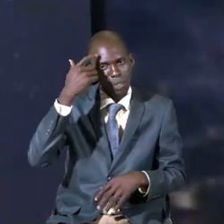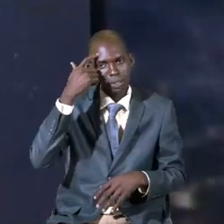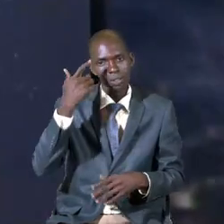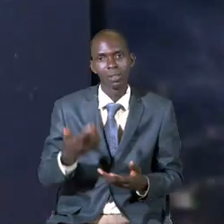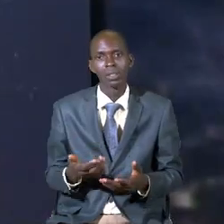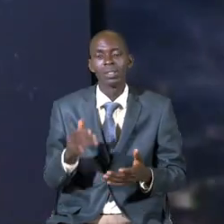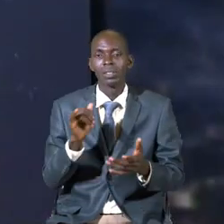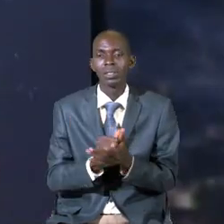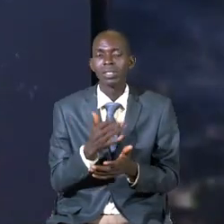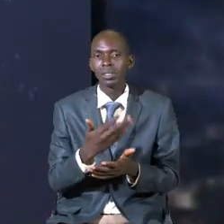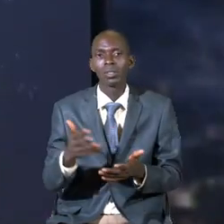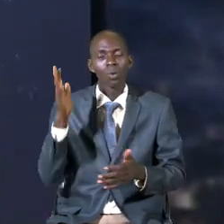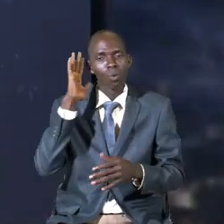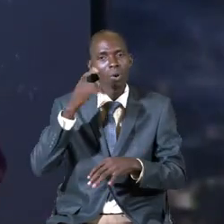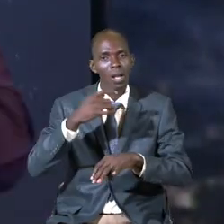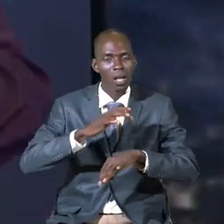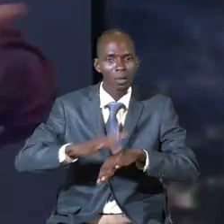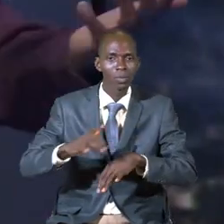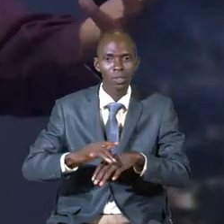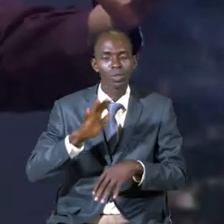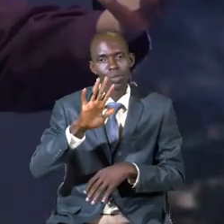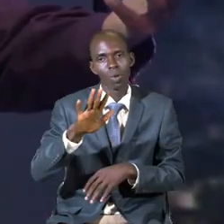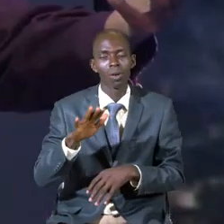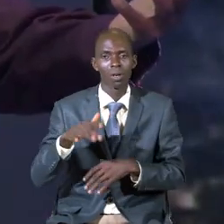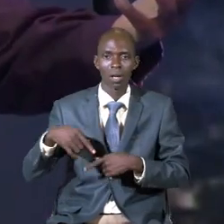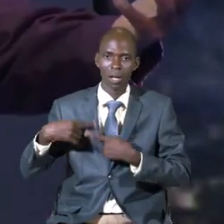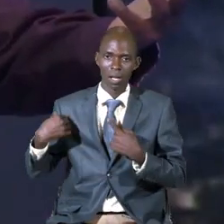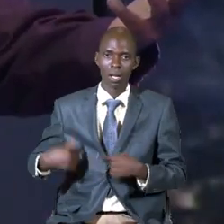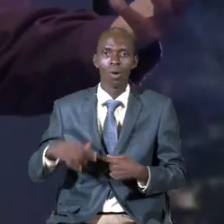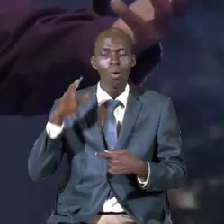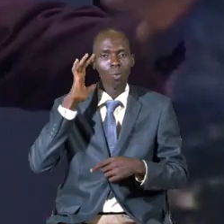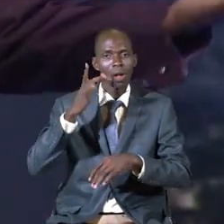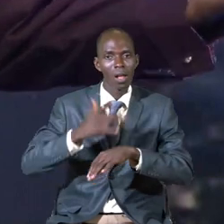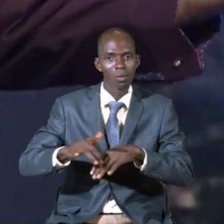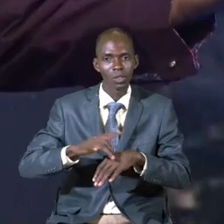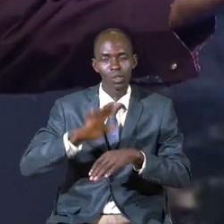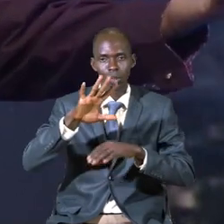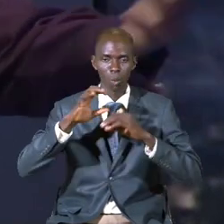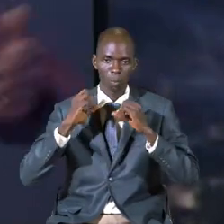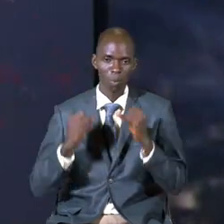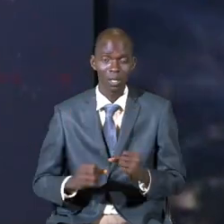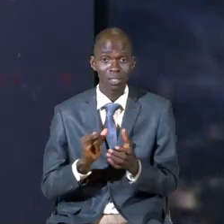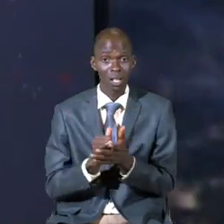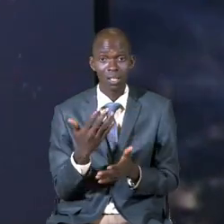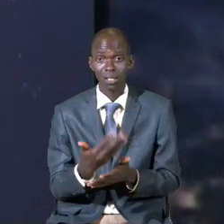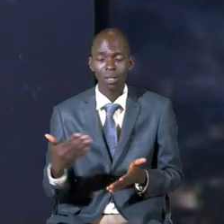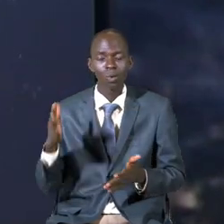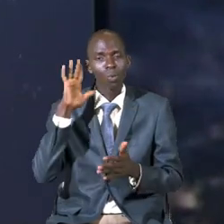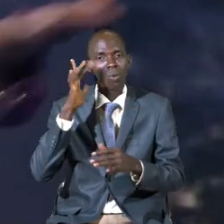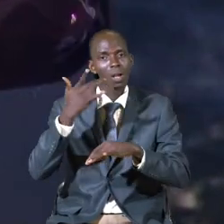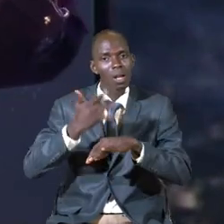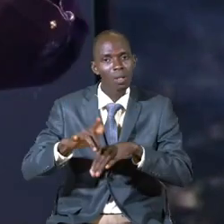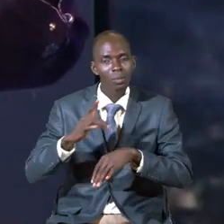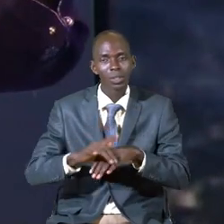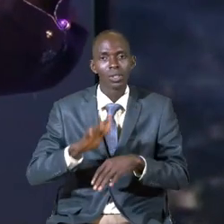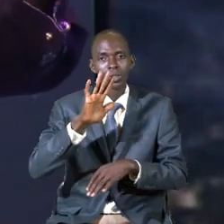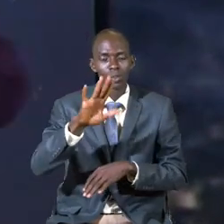empty your heart that substance will empty your power that substance will empty your